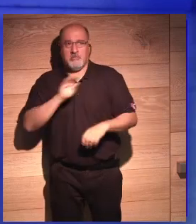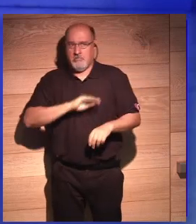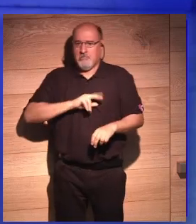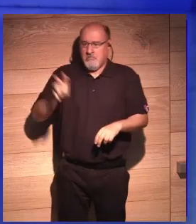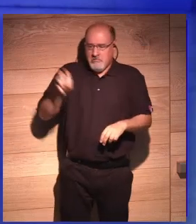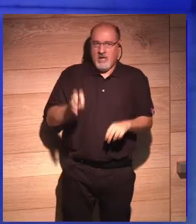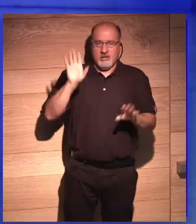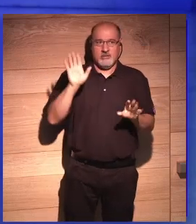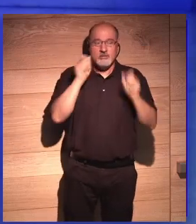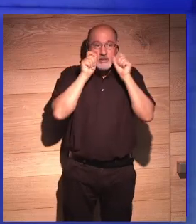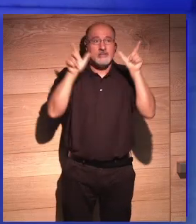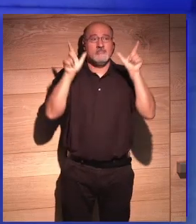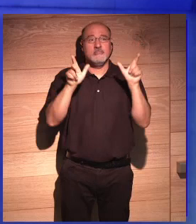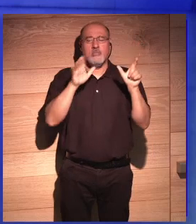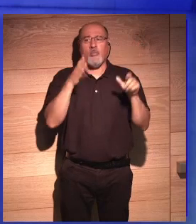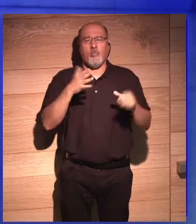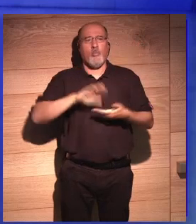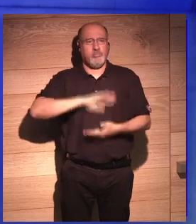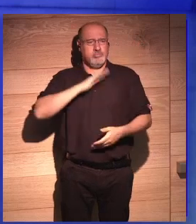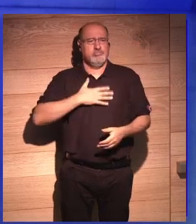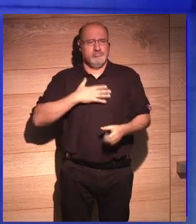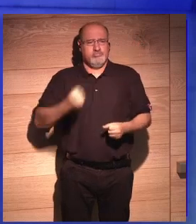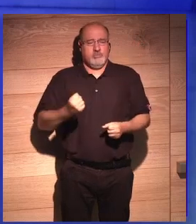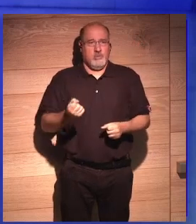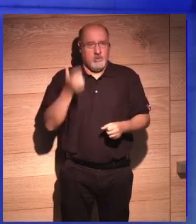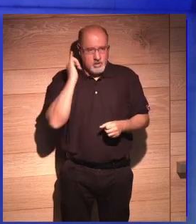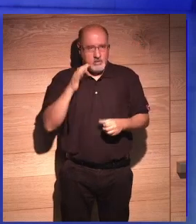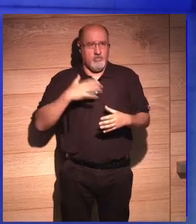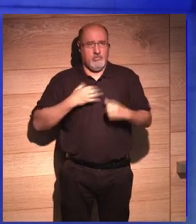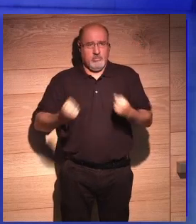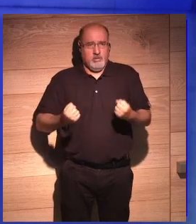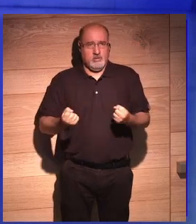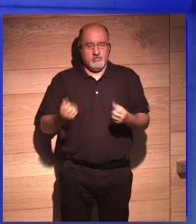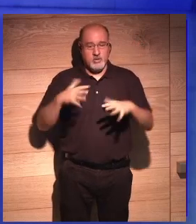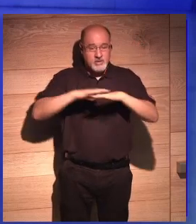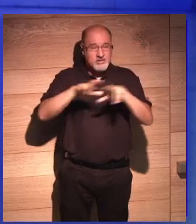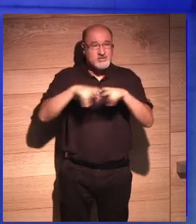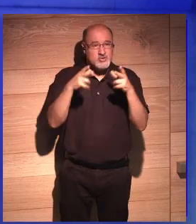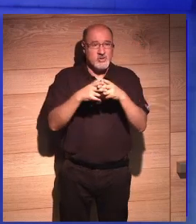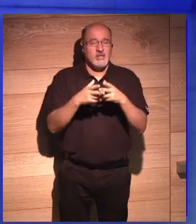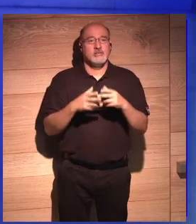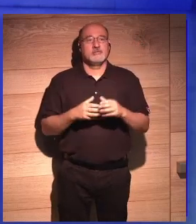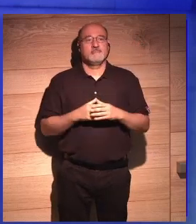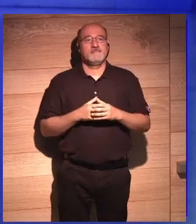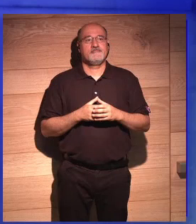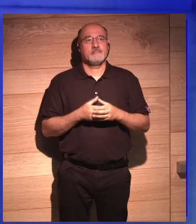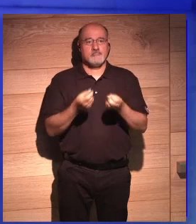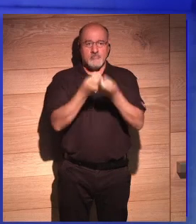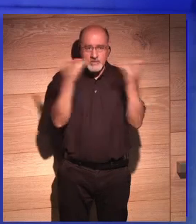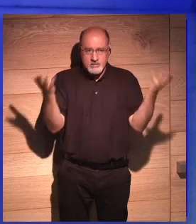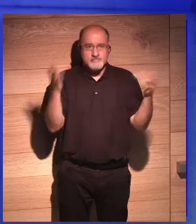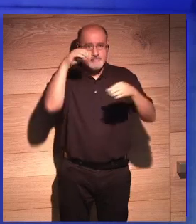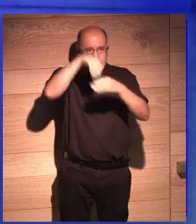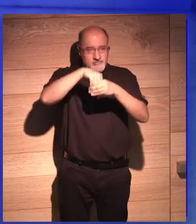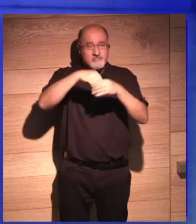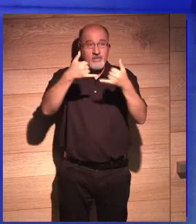up, and there was an extraordinary amount of activity online as well, which helps build